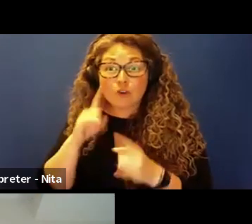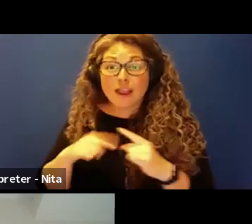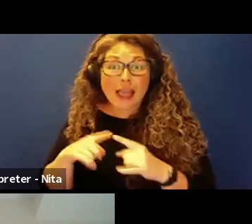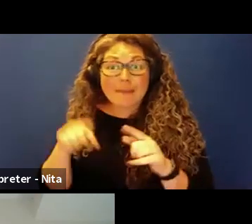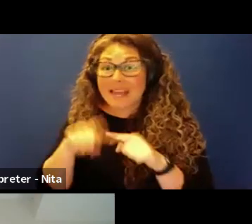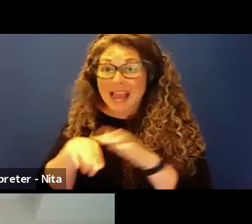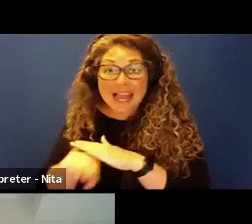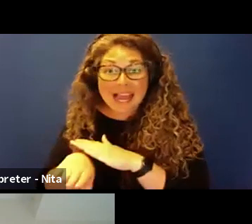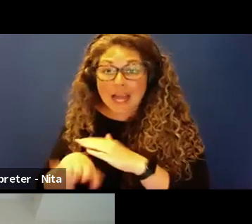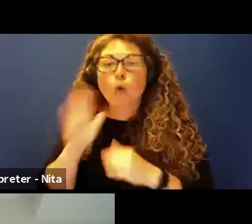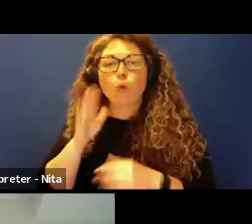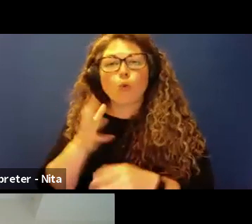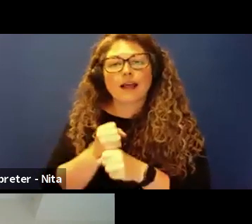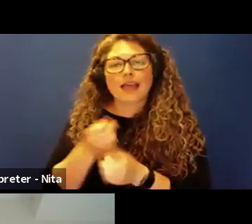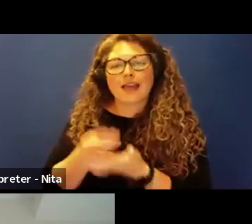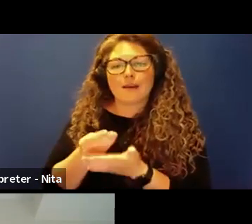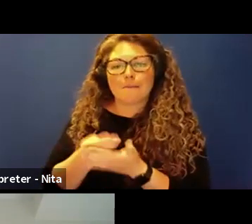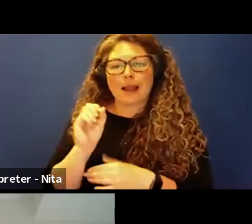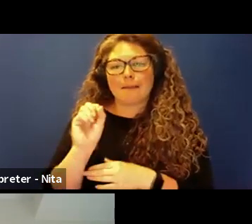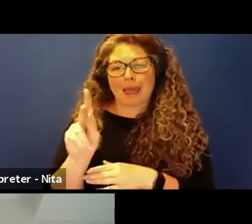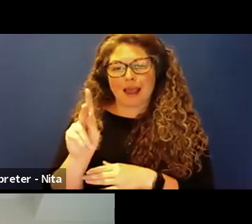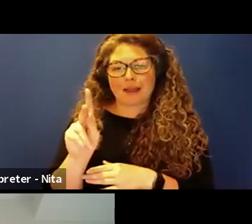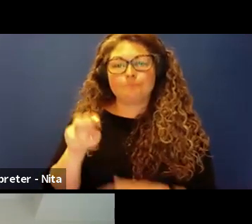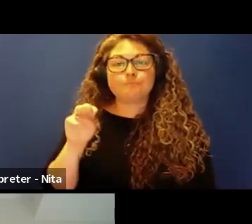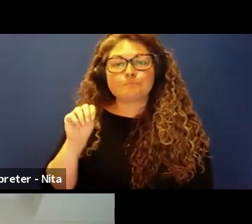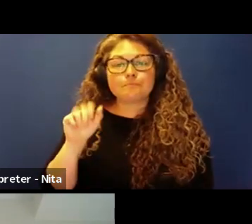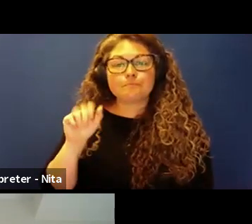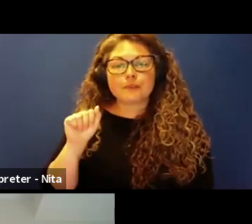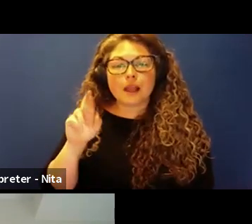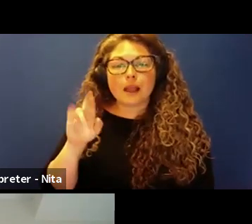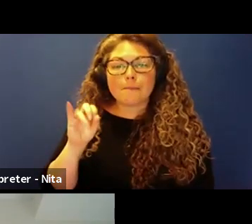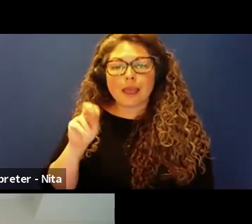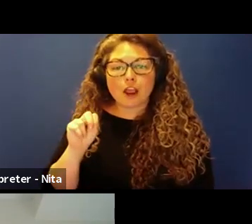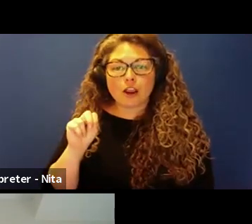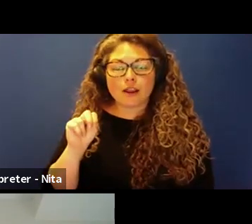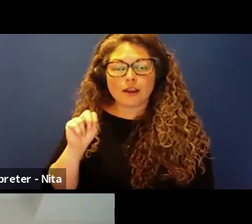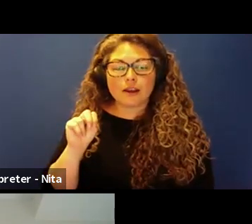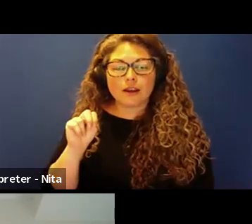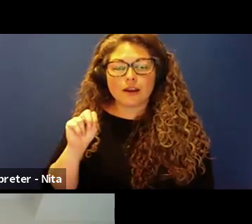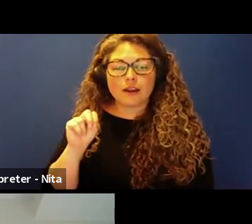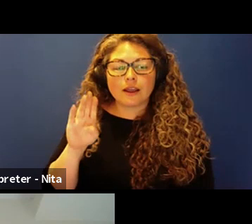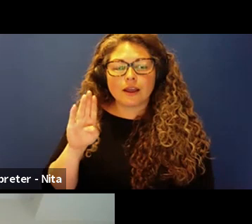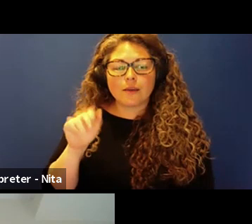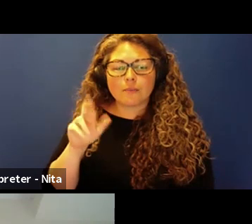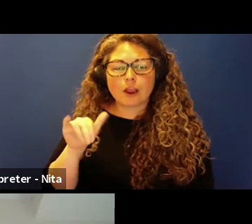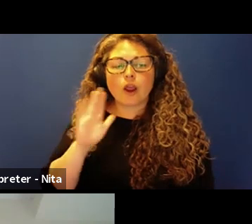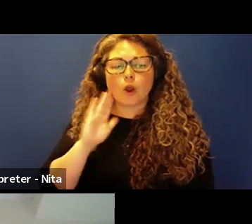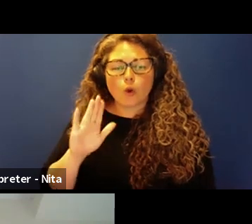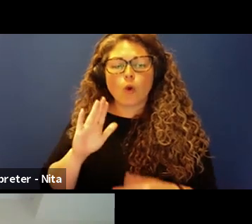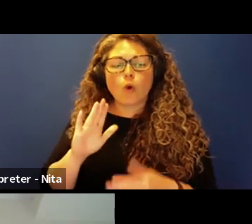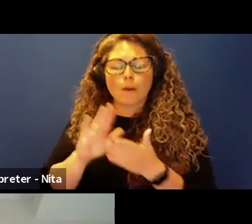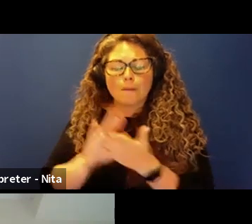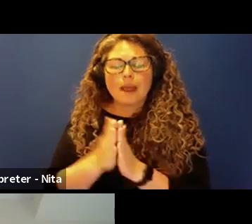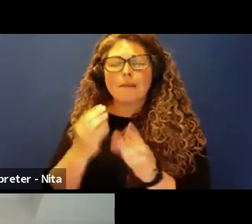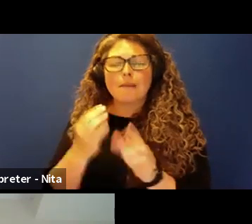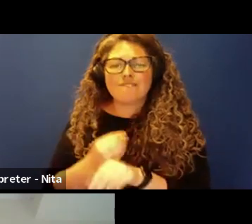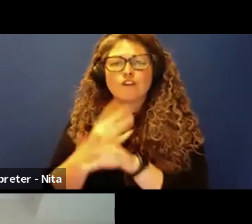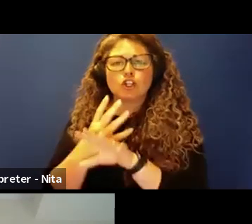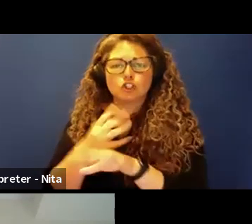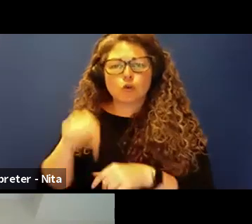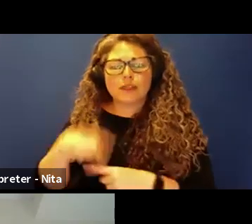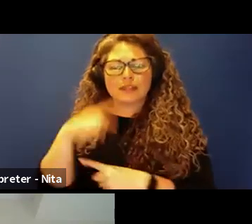Marionberry Summer Youth Employment Program will be going virtual this summer. 10,000 participants will work with public and private sectors